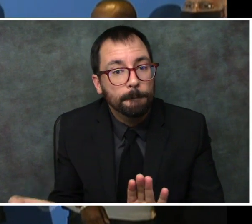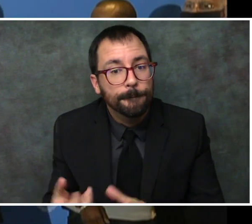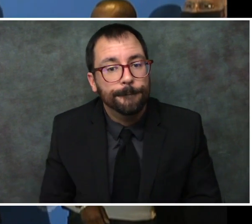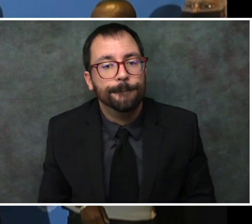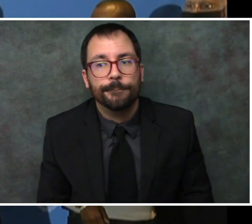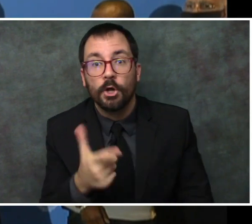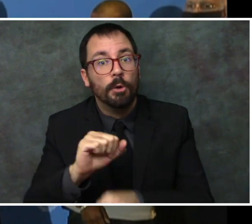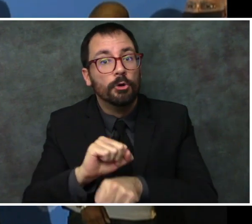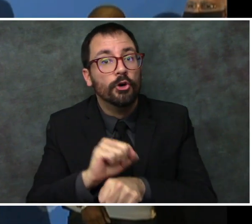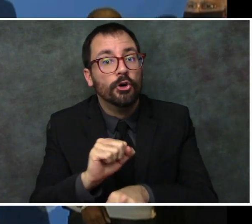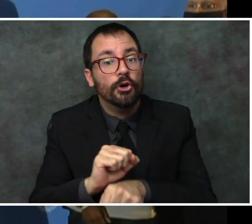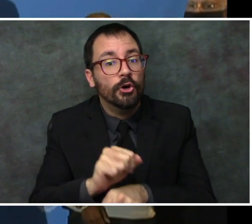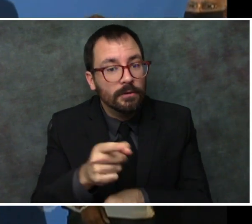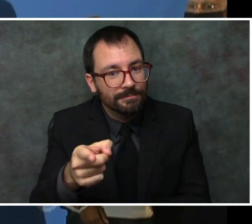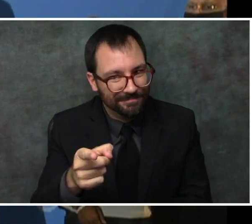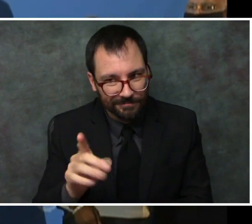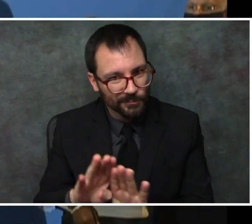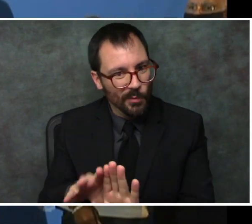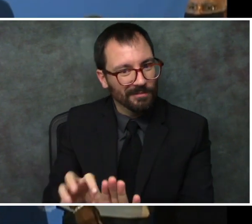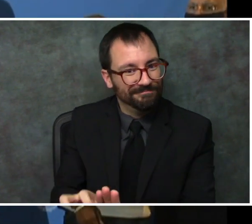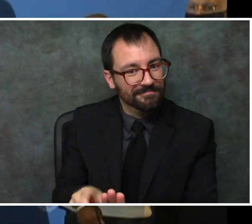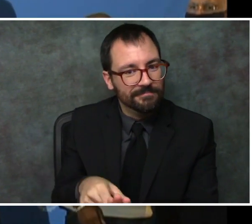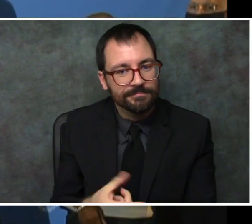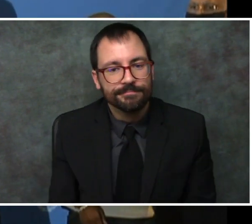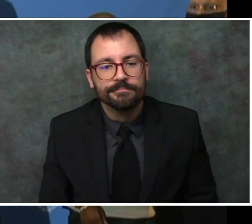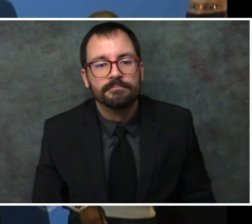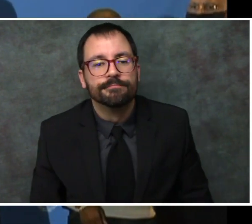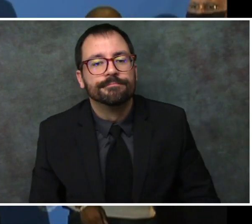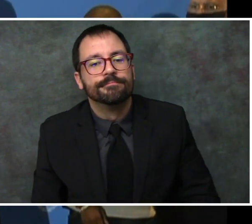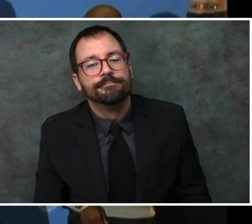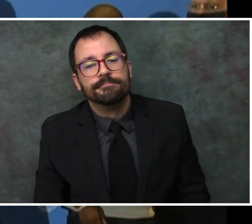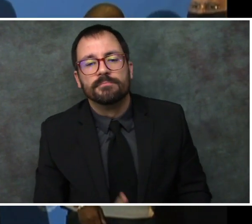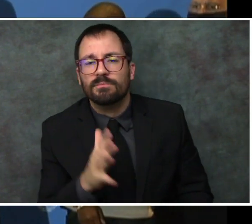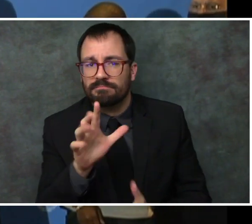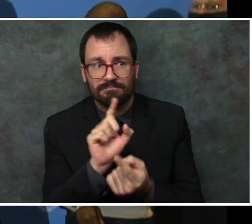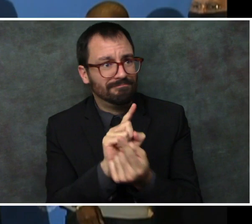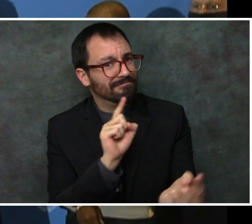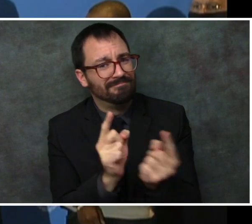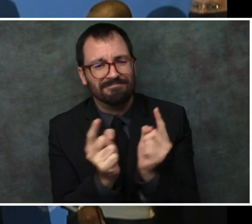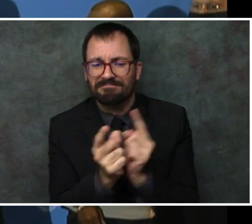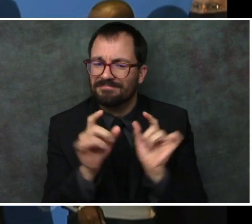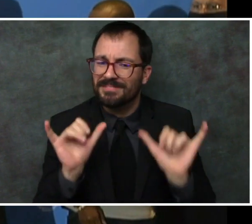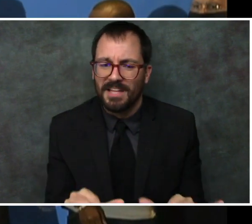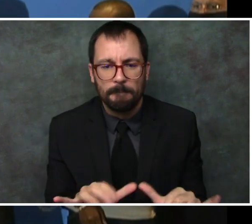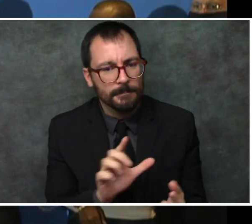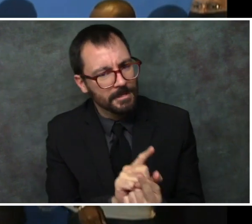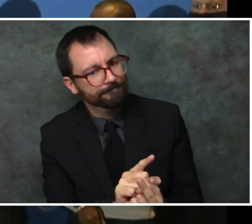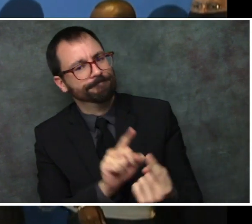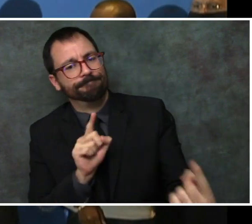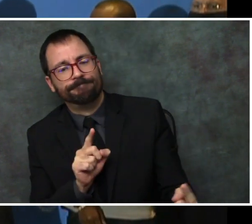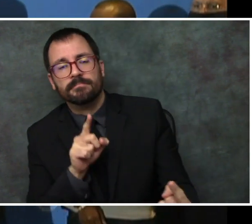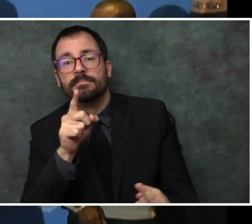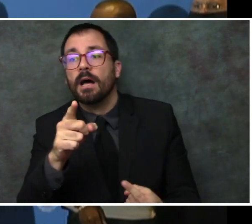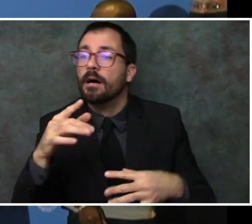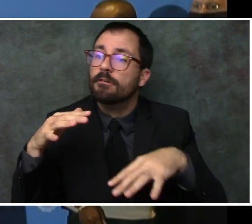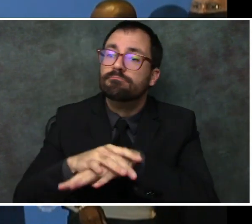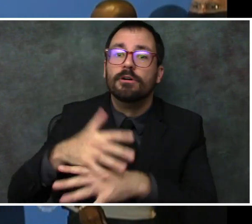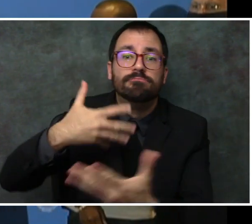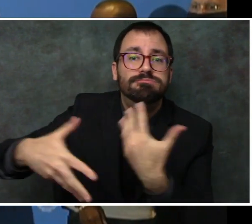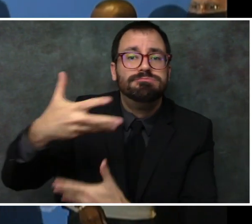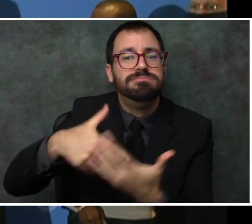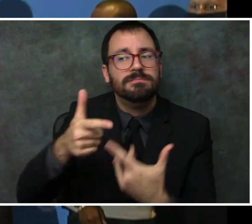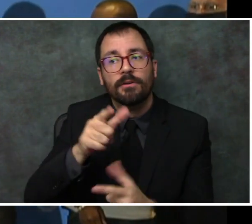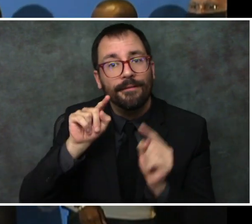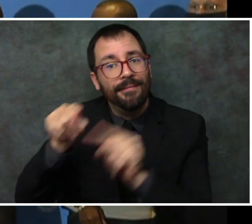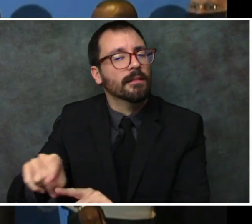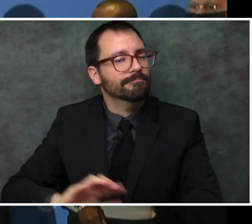doorknobs or your home doorknobs. We're asking you to keep physical distance from other people. We're asking you to avoid gatherings, especially large